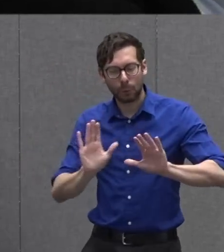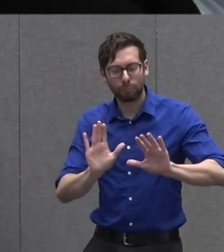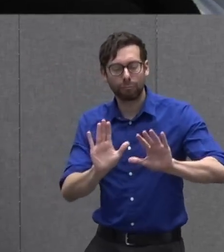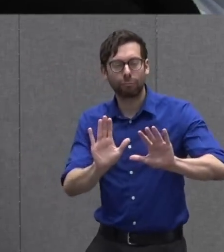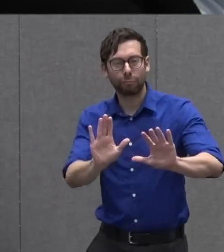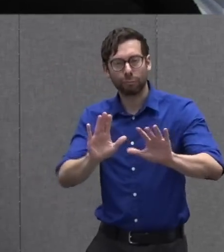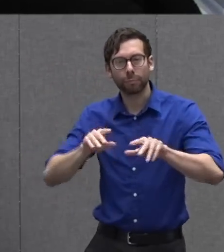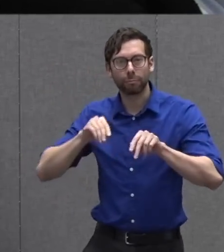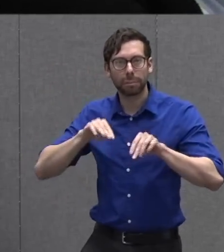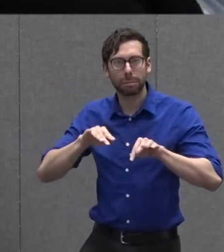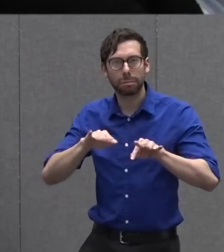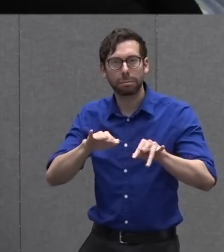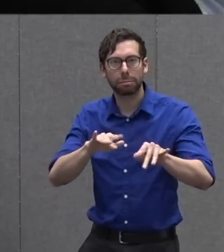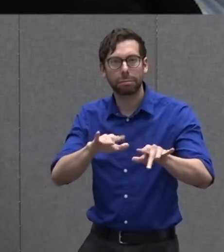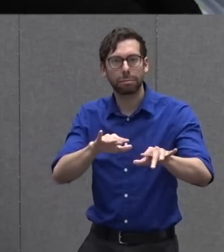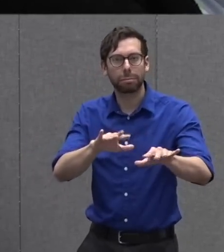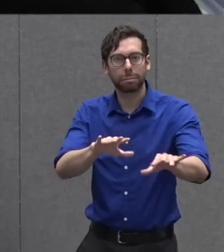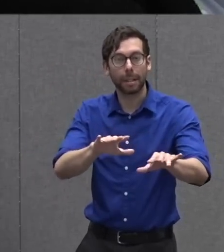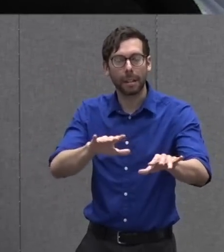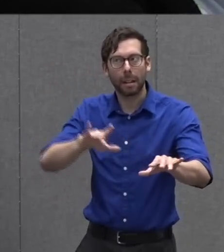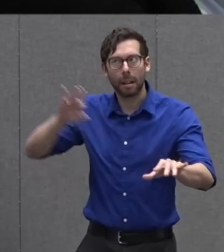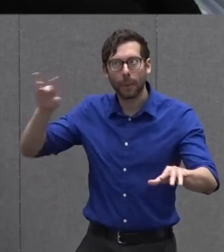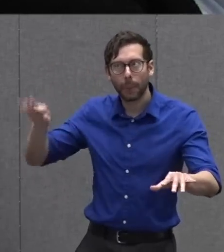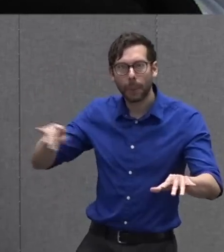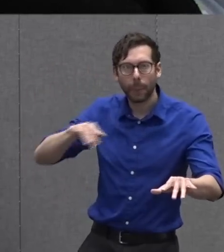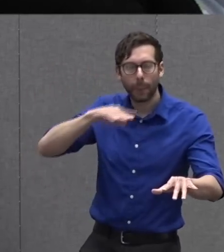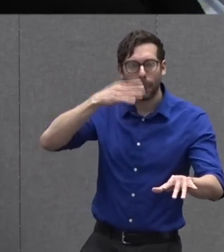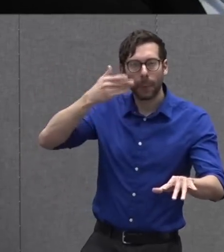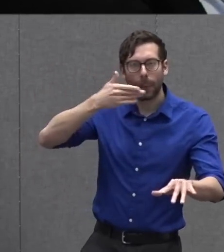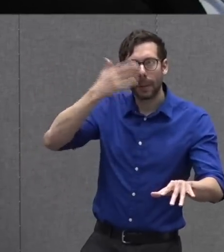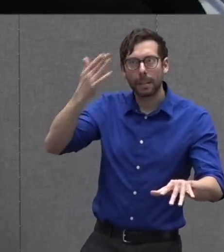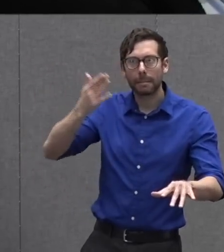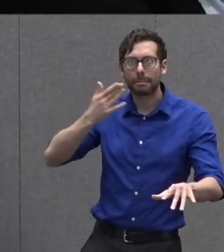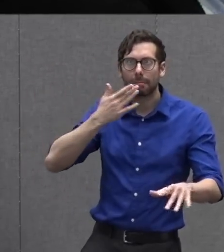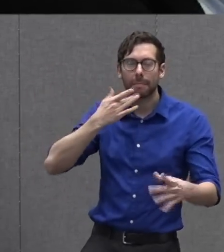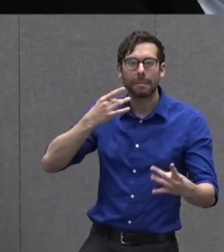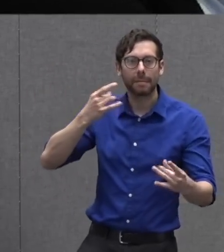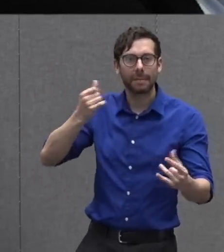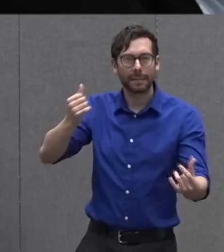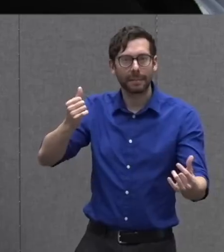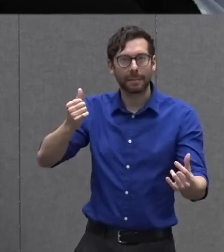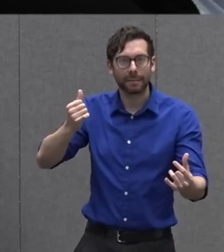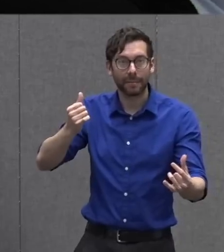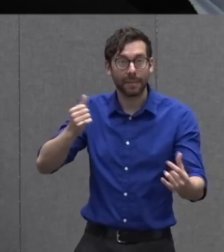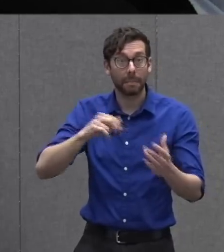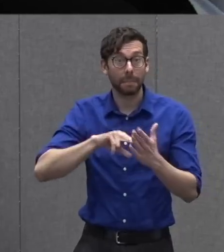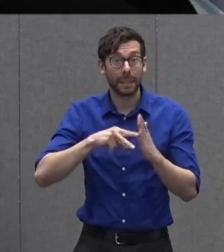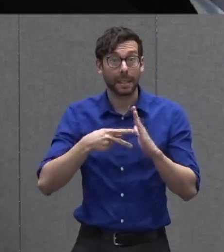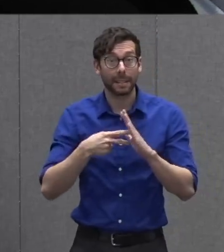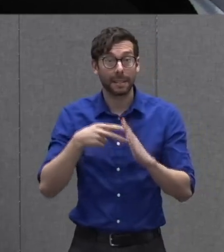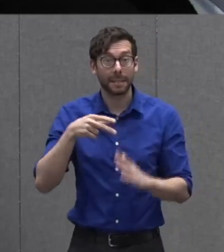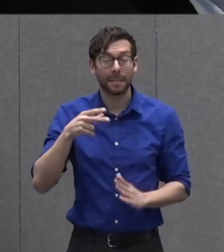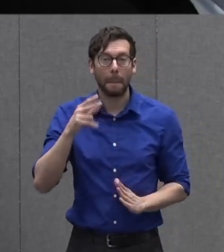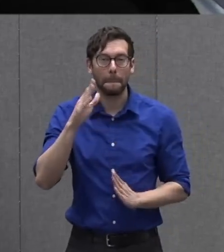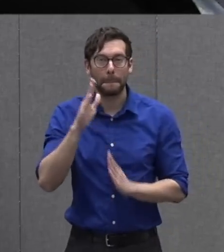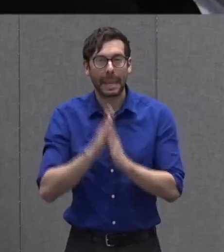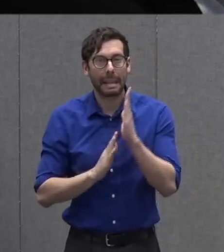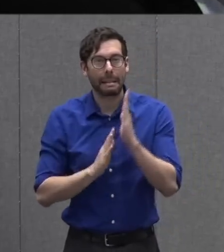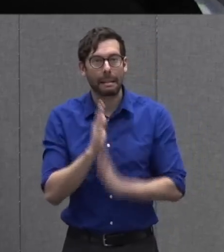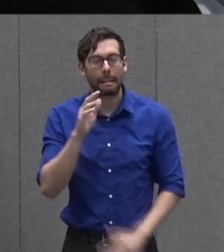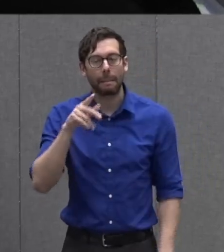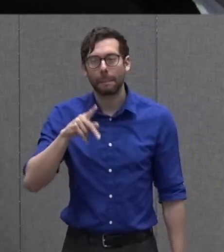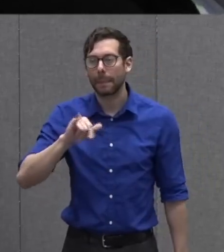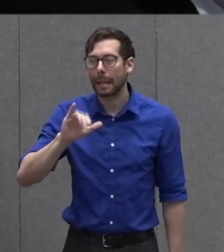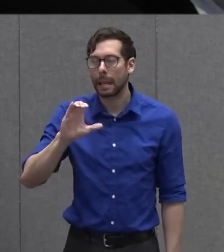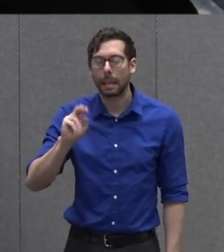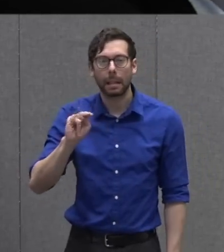It hinted of yummies for their empty tummies. That means a picnic. Hooray! These